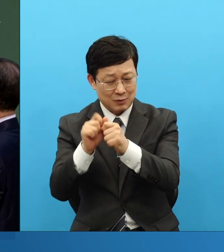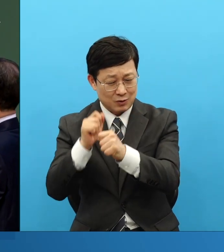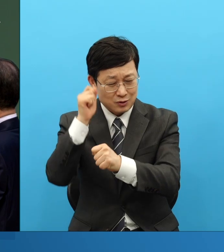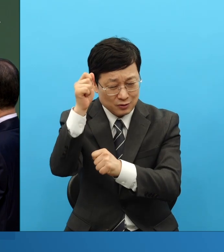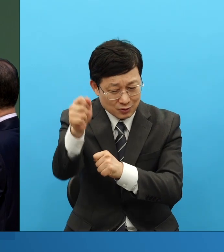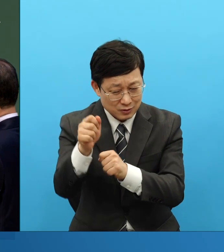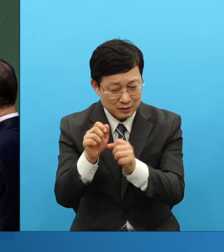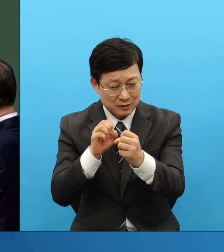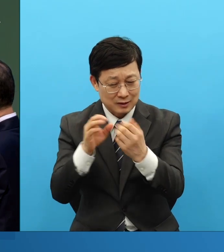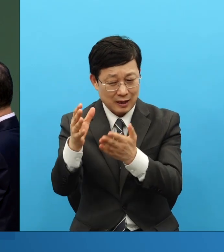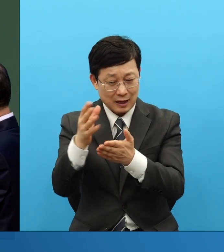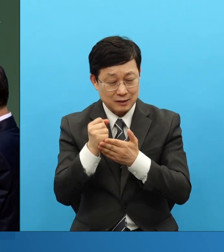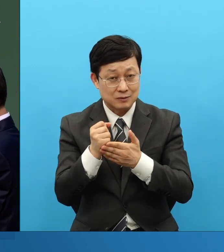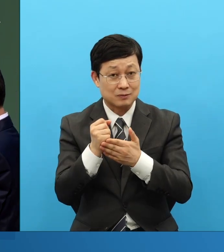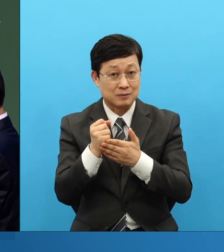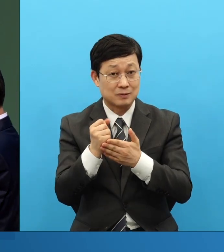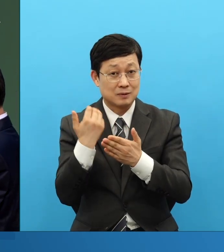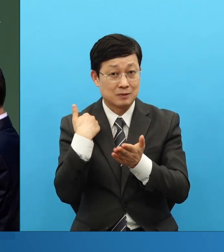and eternity.